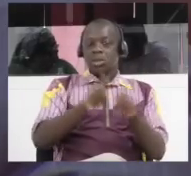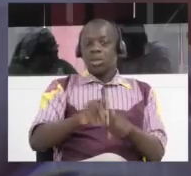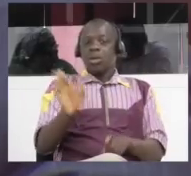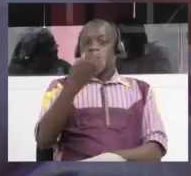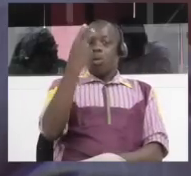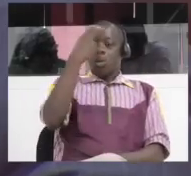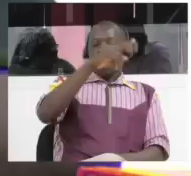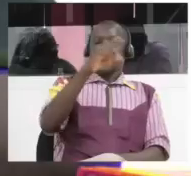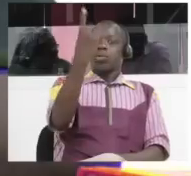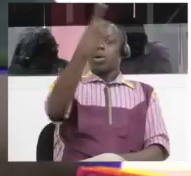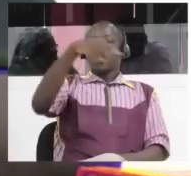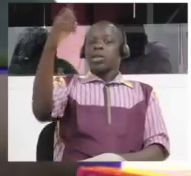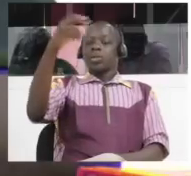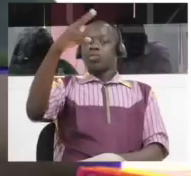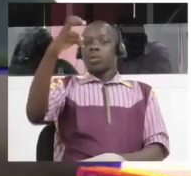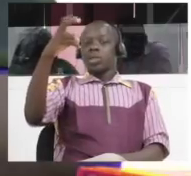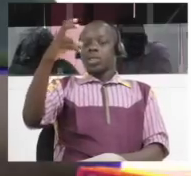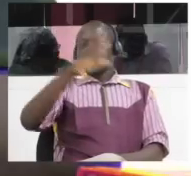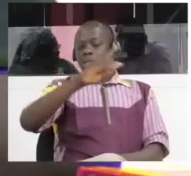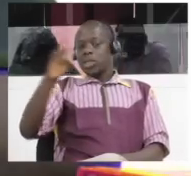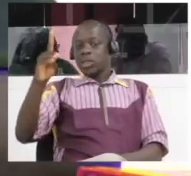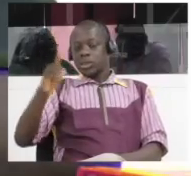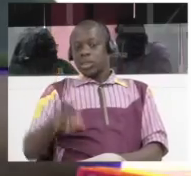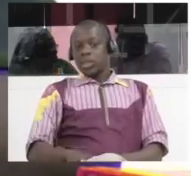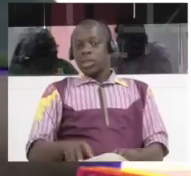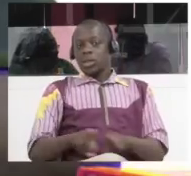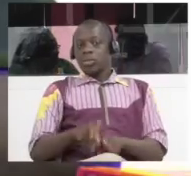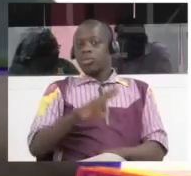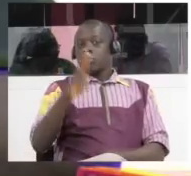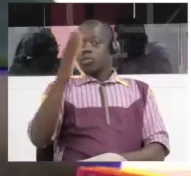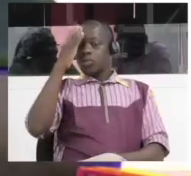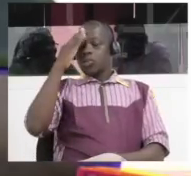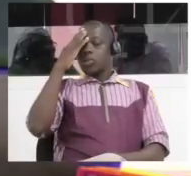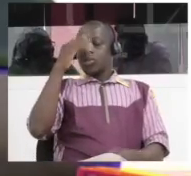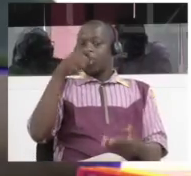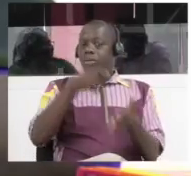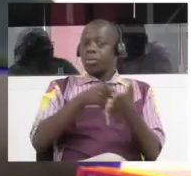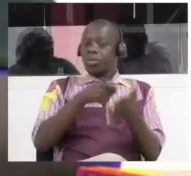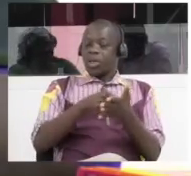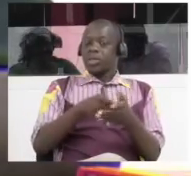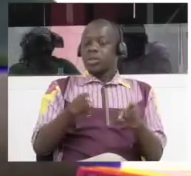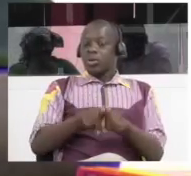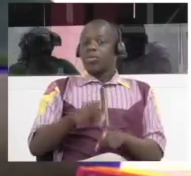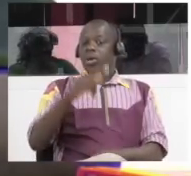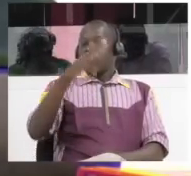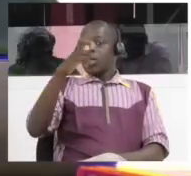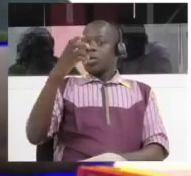120. In, I don't know the price index of 84, but certainly,